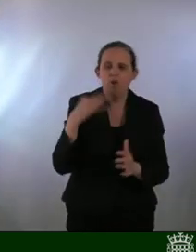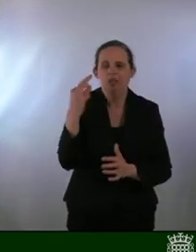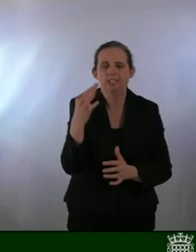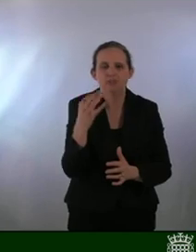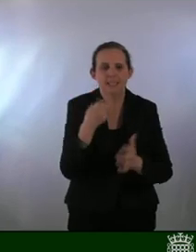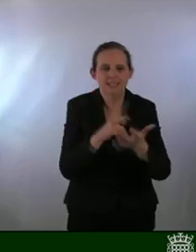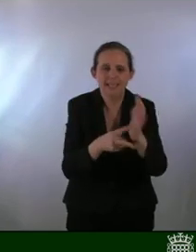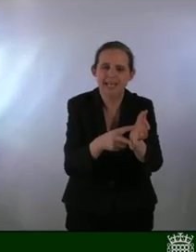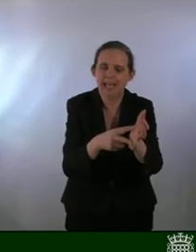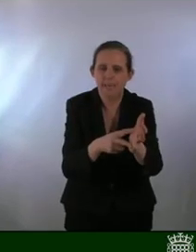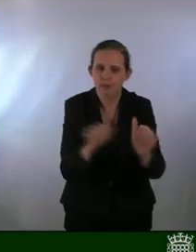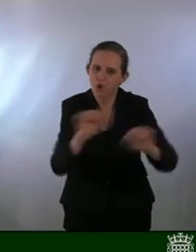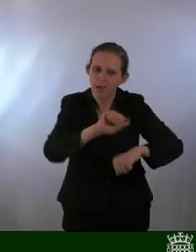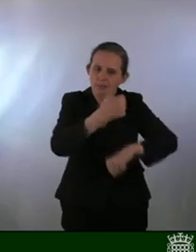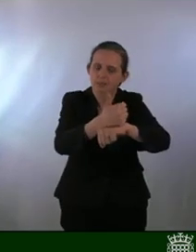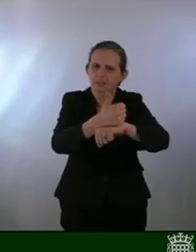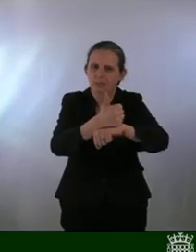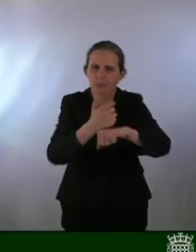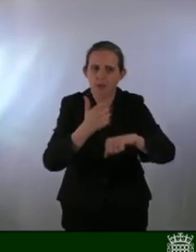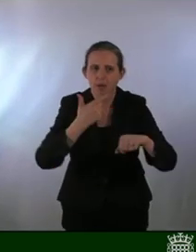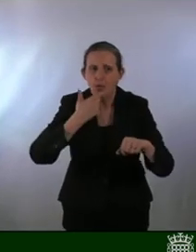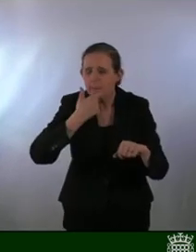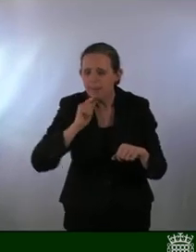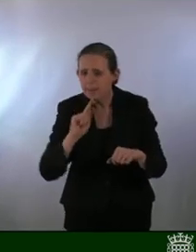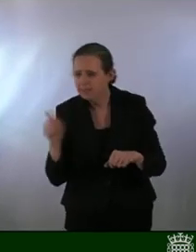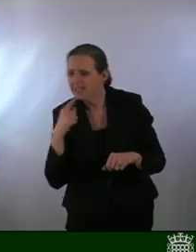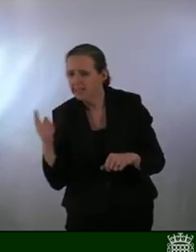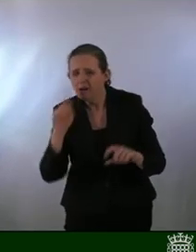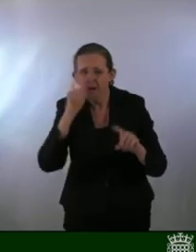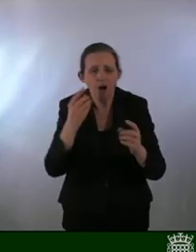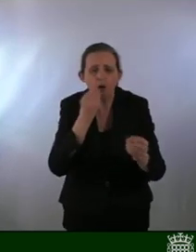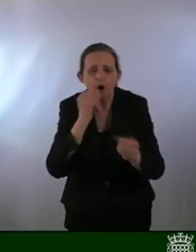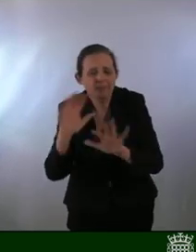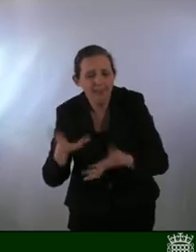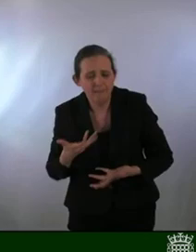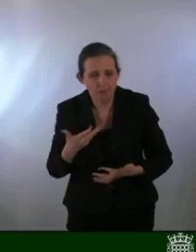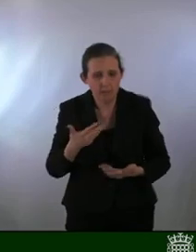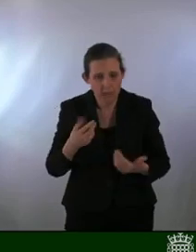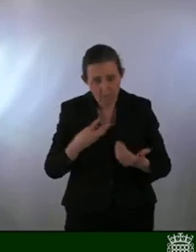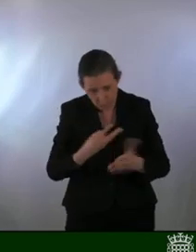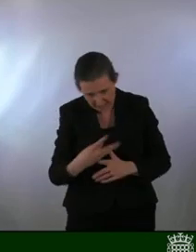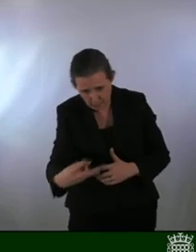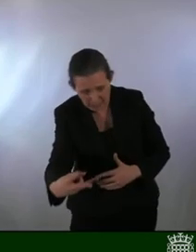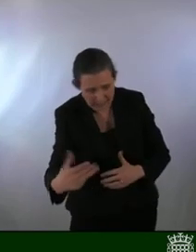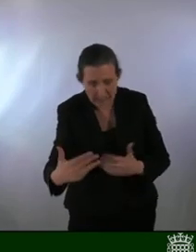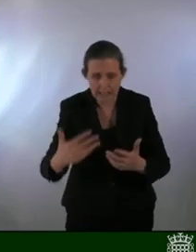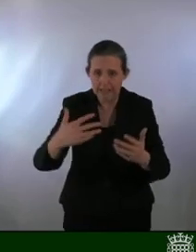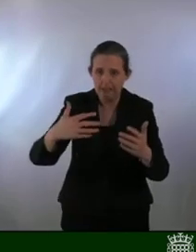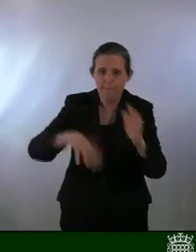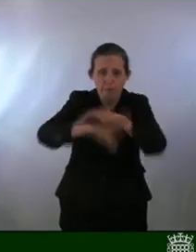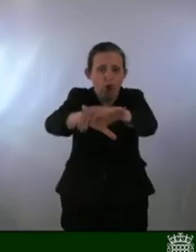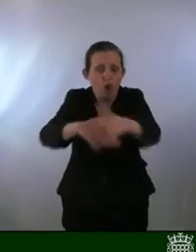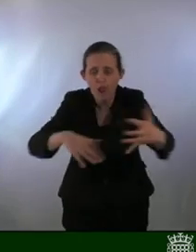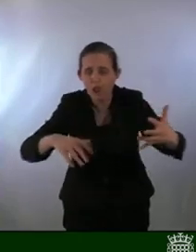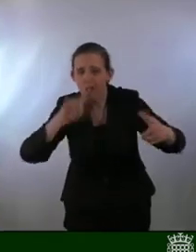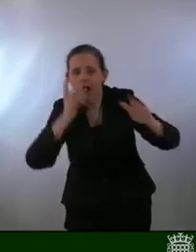phoning me over the weekend to say they can't get essential home deliveries, they've been cancelled, they can't get them for 3 weeks, they've got no friends or family around, and they're too sick